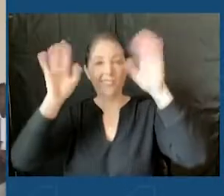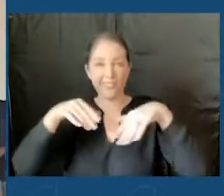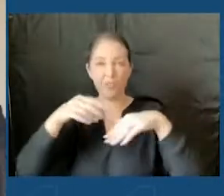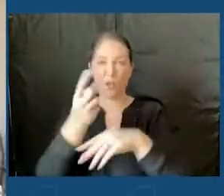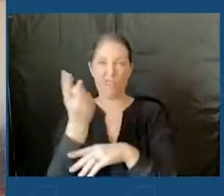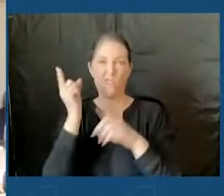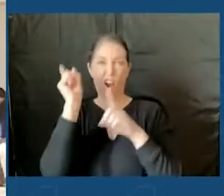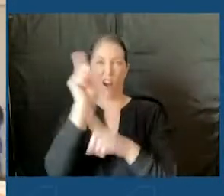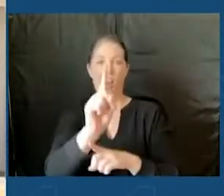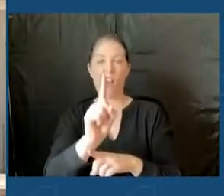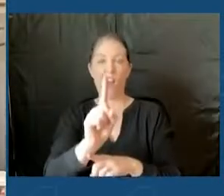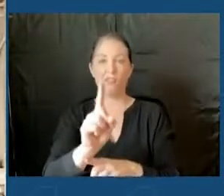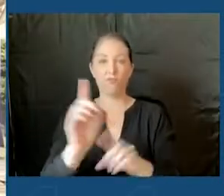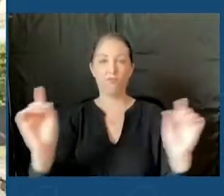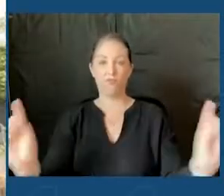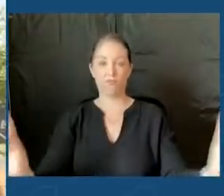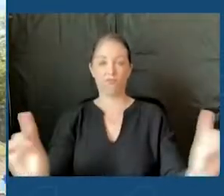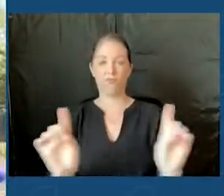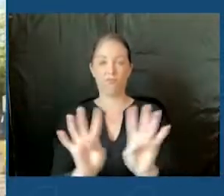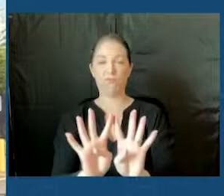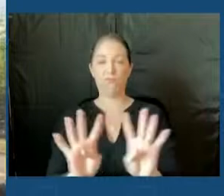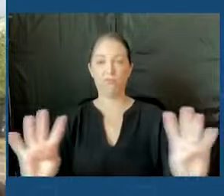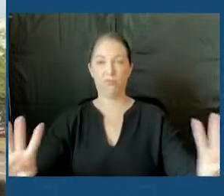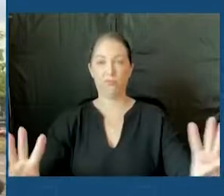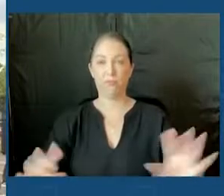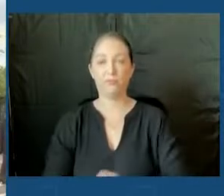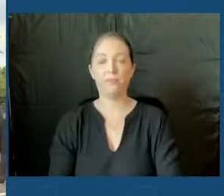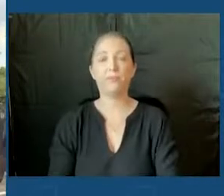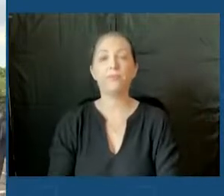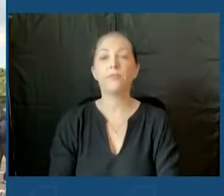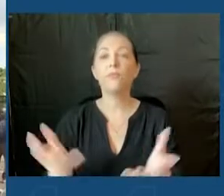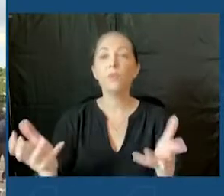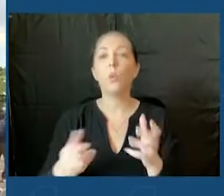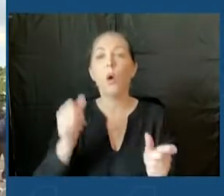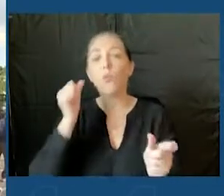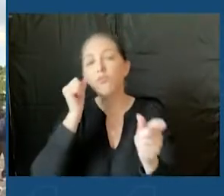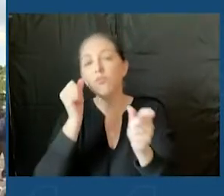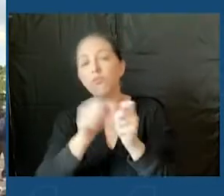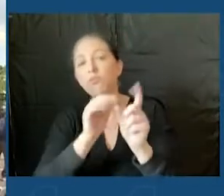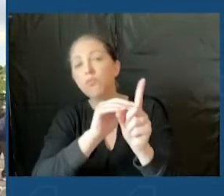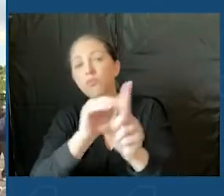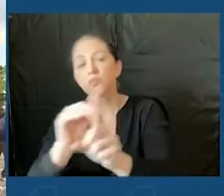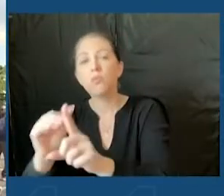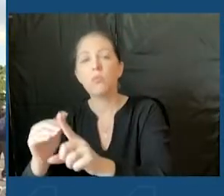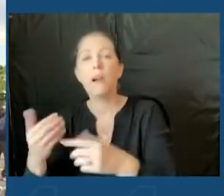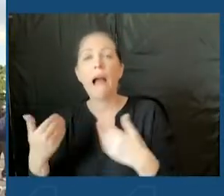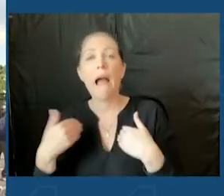So why don't we come down? We have the superintendent in the middle. I want to remind you, we have our federally